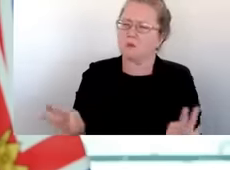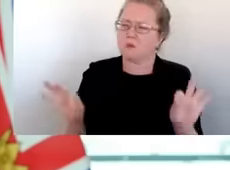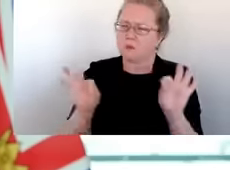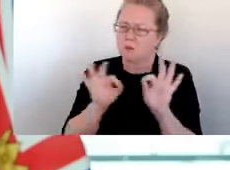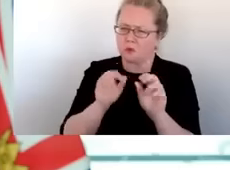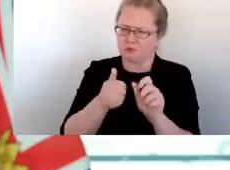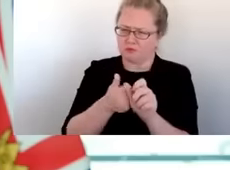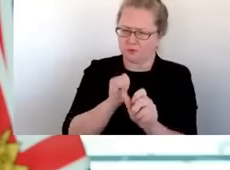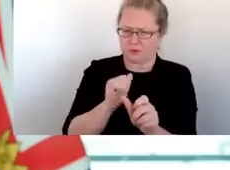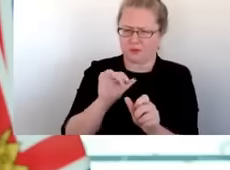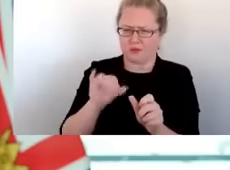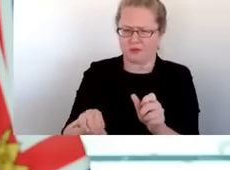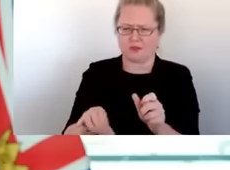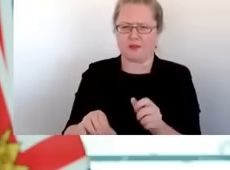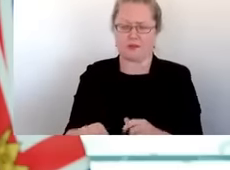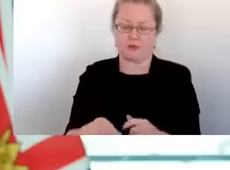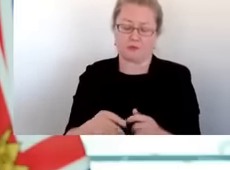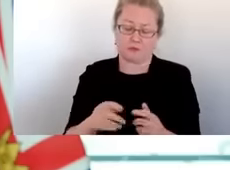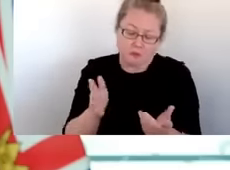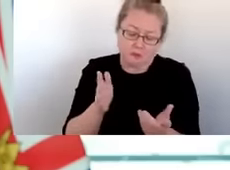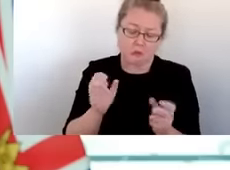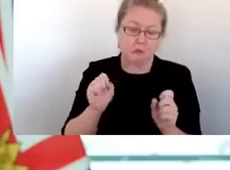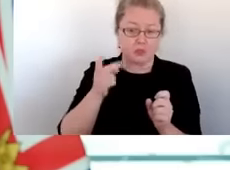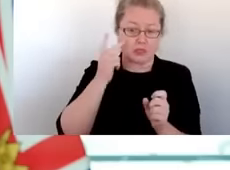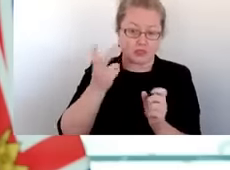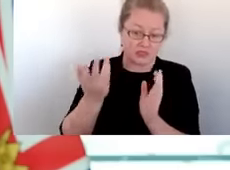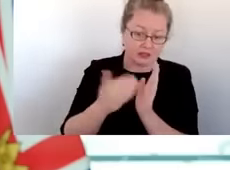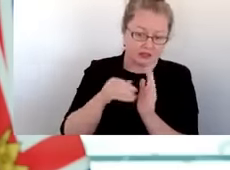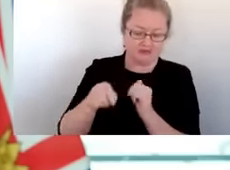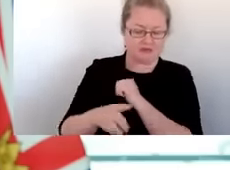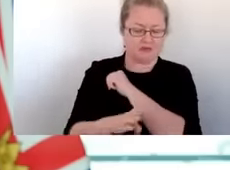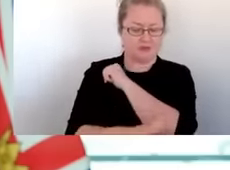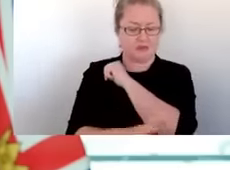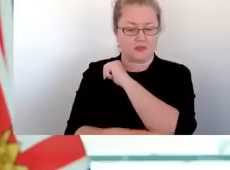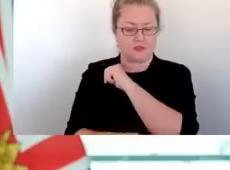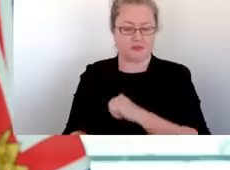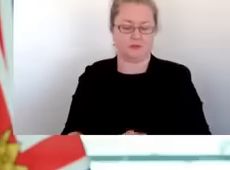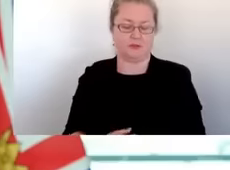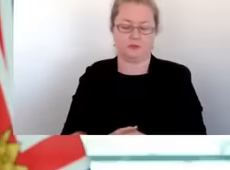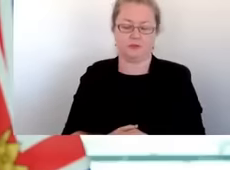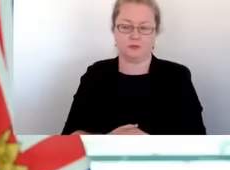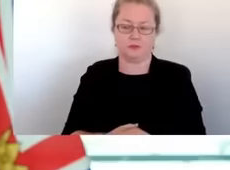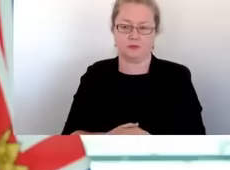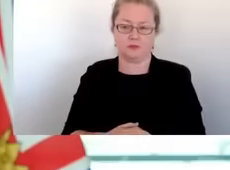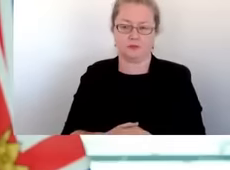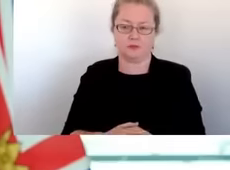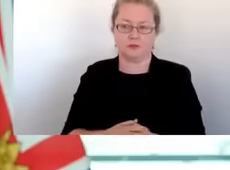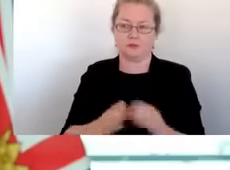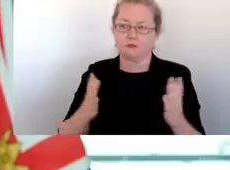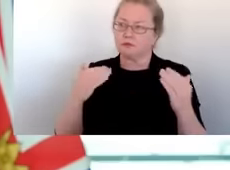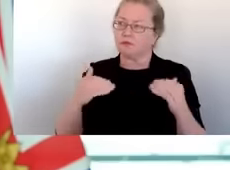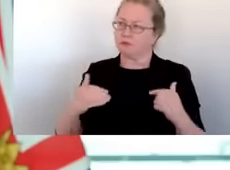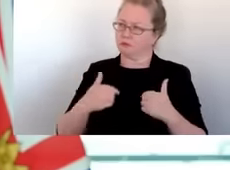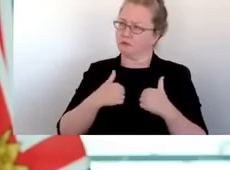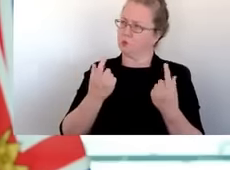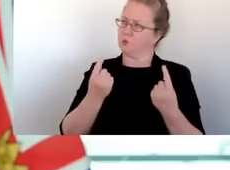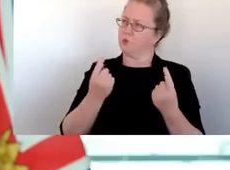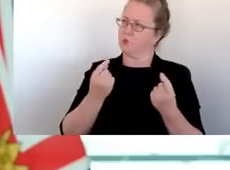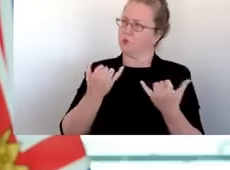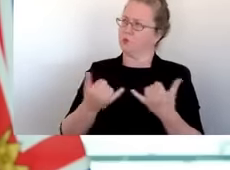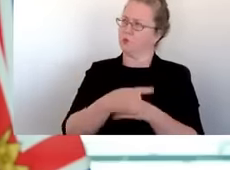likely to see more of those as we go into this fall season. So I need to think about what am I doing? What setting is it going to be